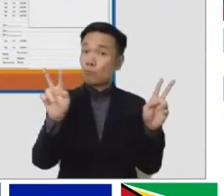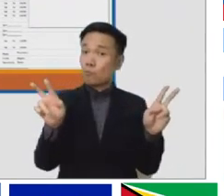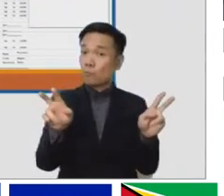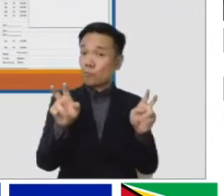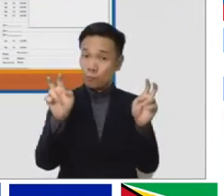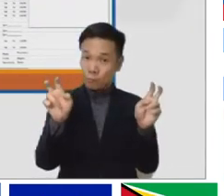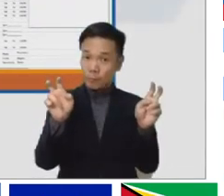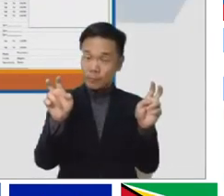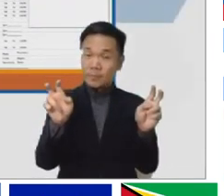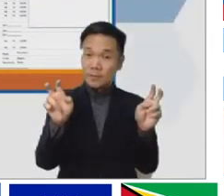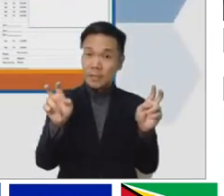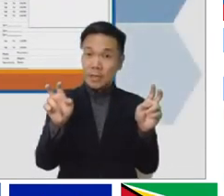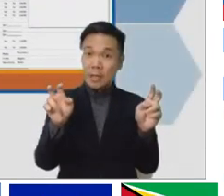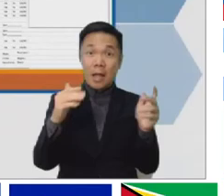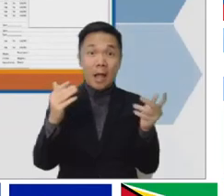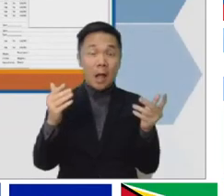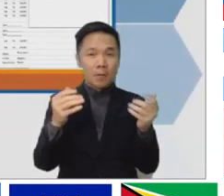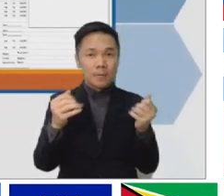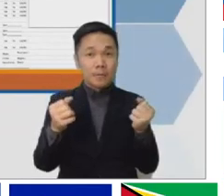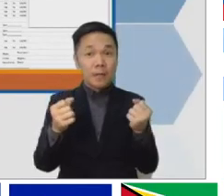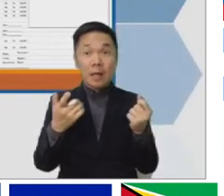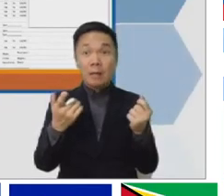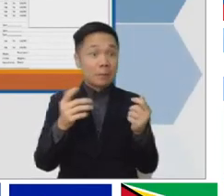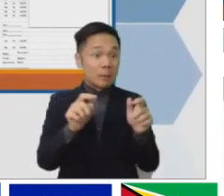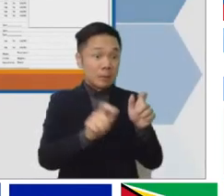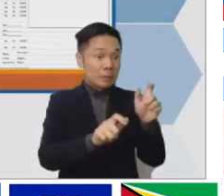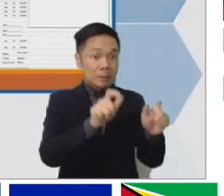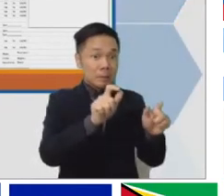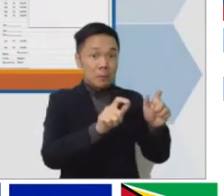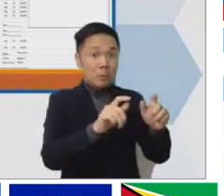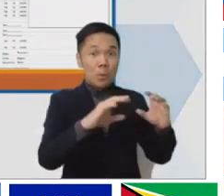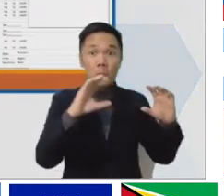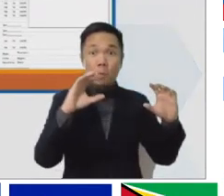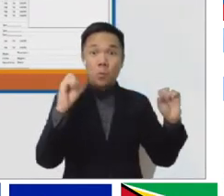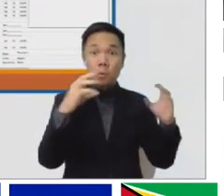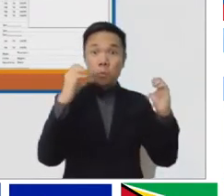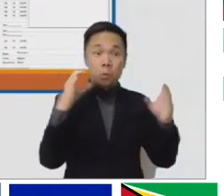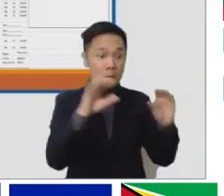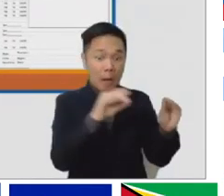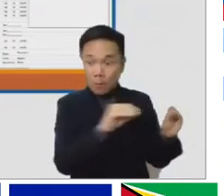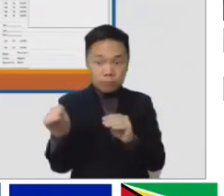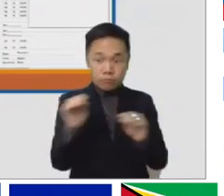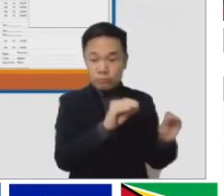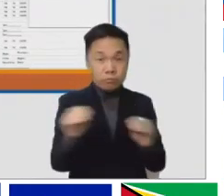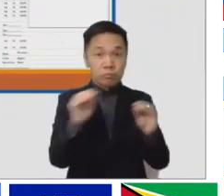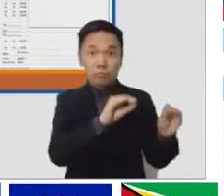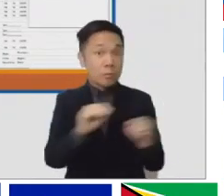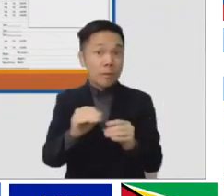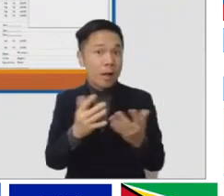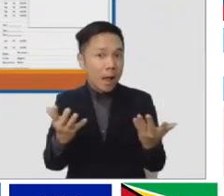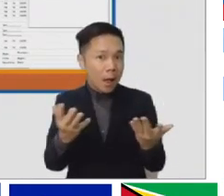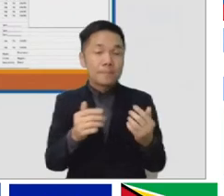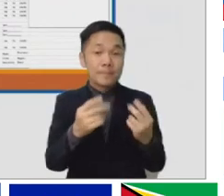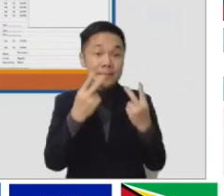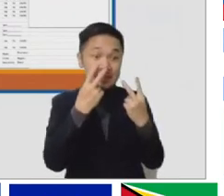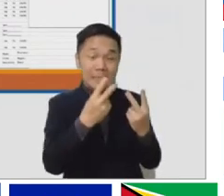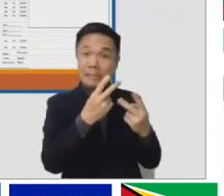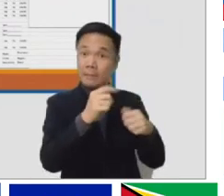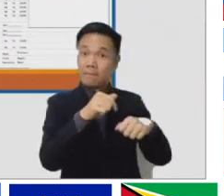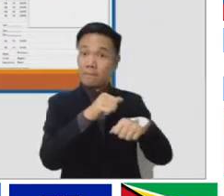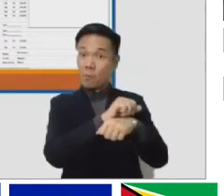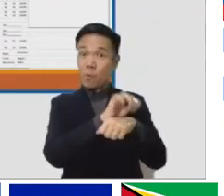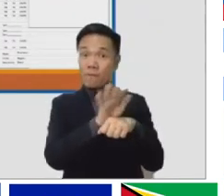an evacuation and what were some of the ways in which we could do this safely in COVID times. We also